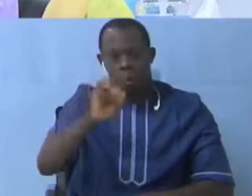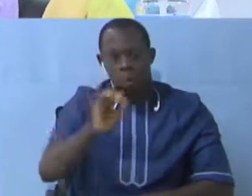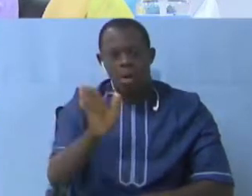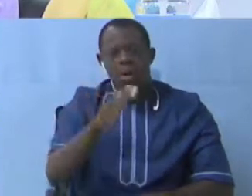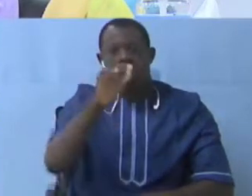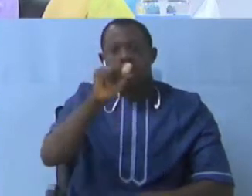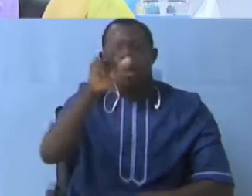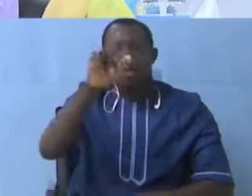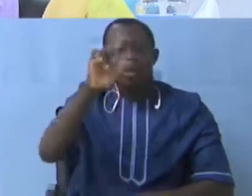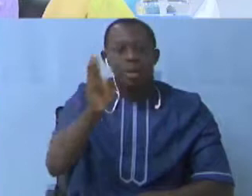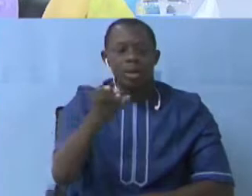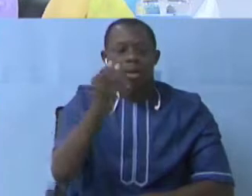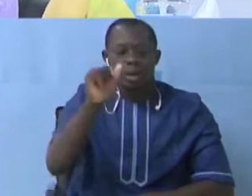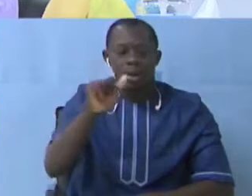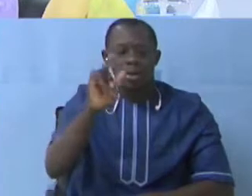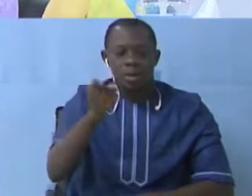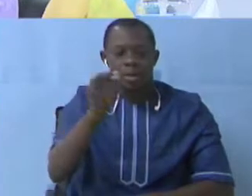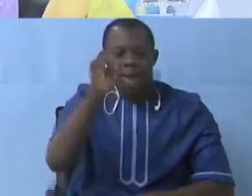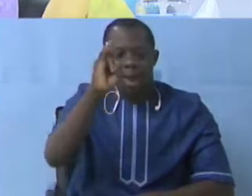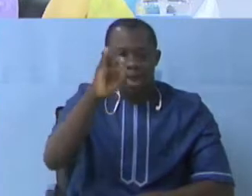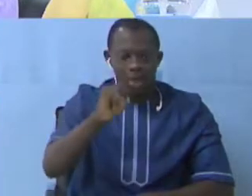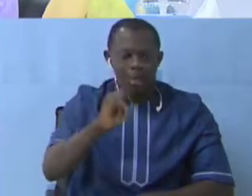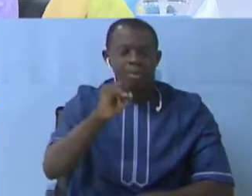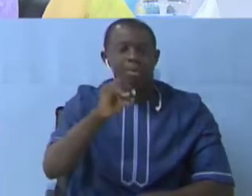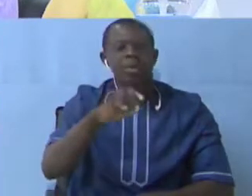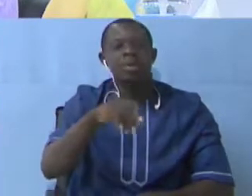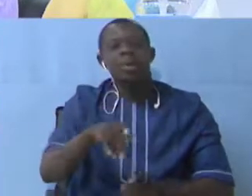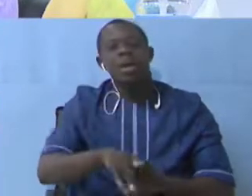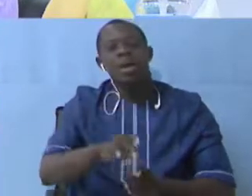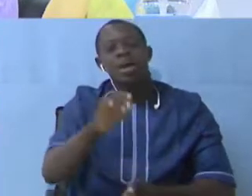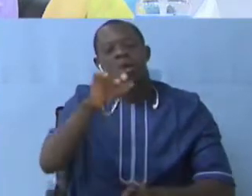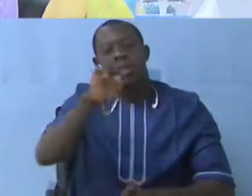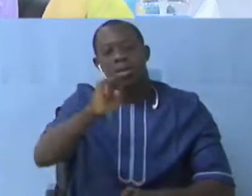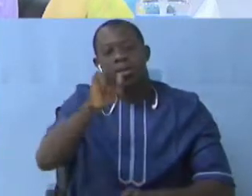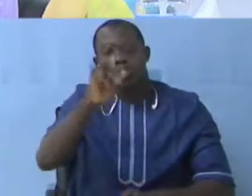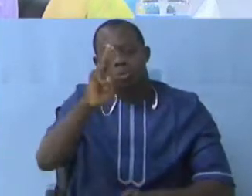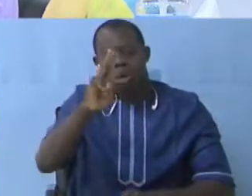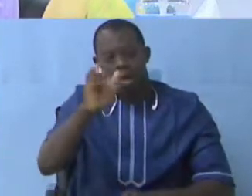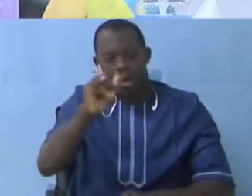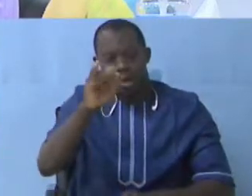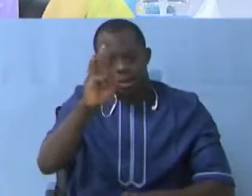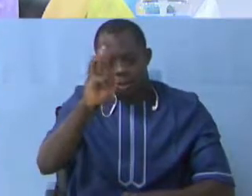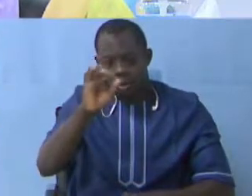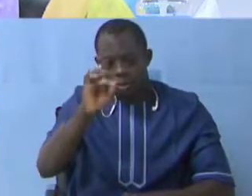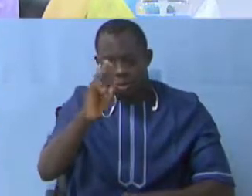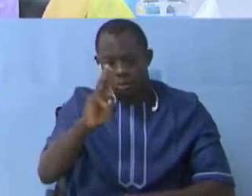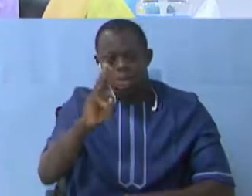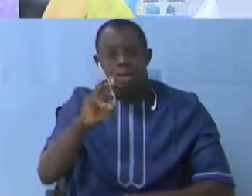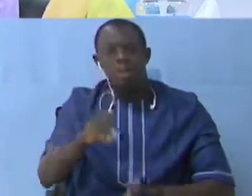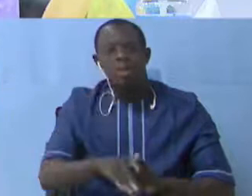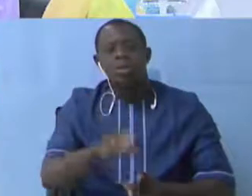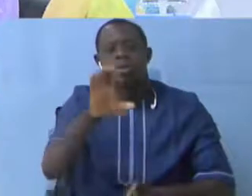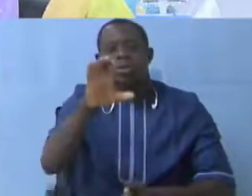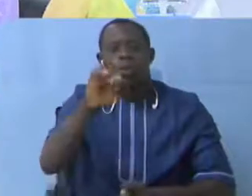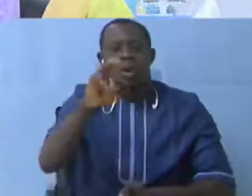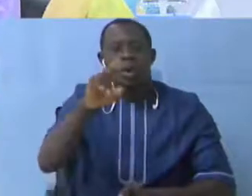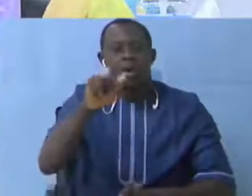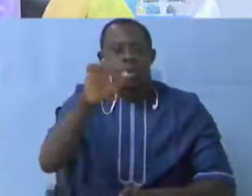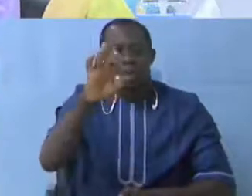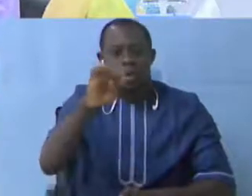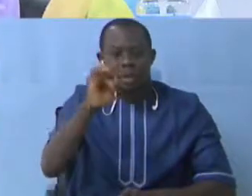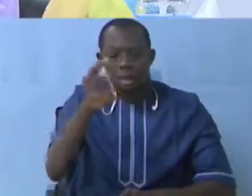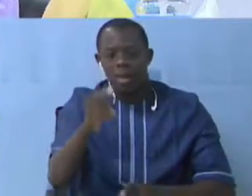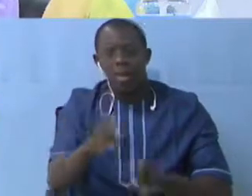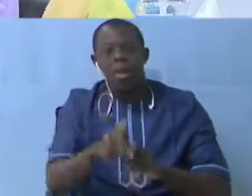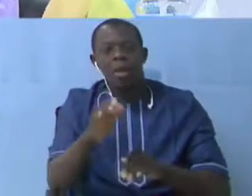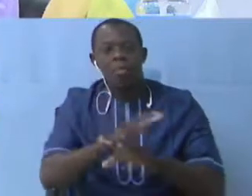Swaibu Konate. So the lawyer, Mrs. Halsey Sabali, took the matter to the Supreme Court, so Article